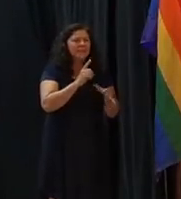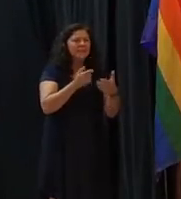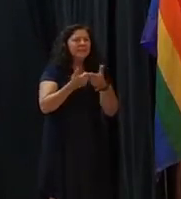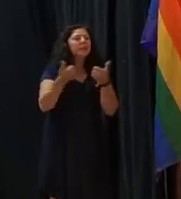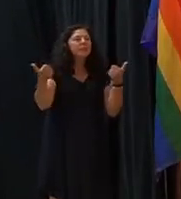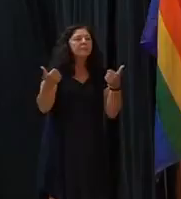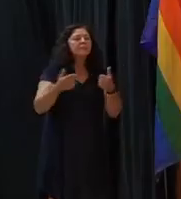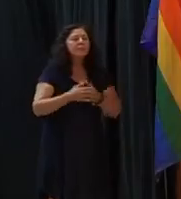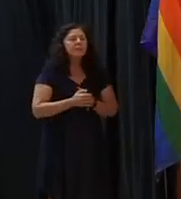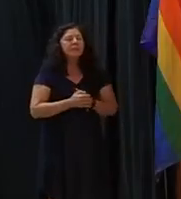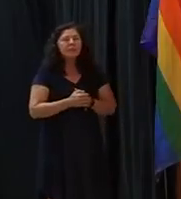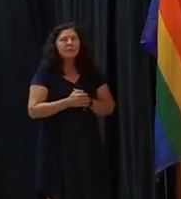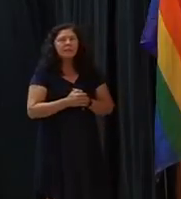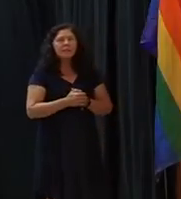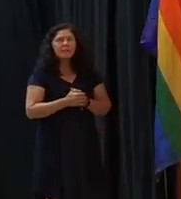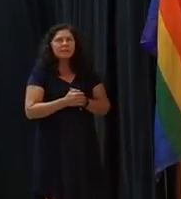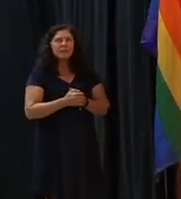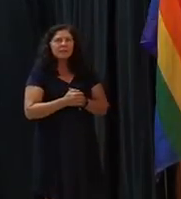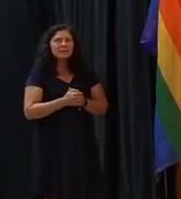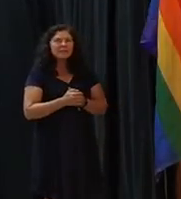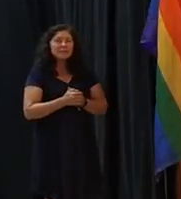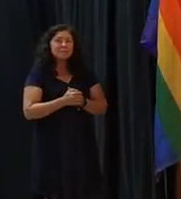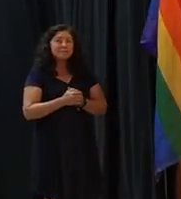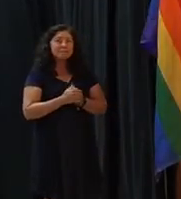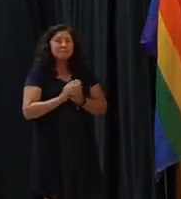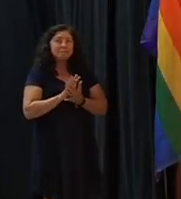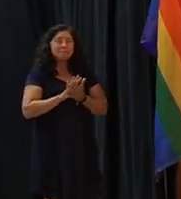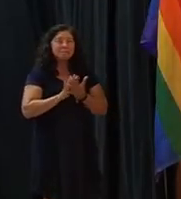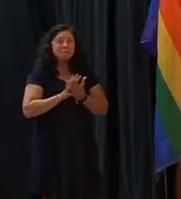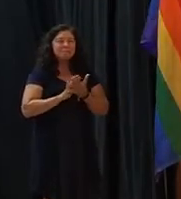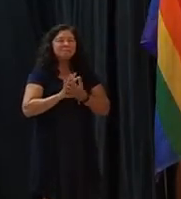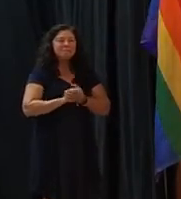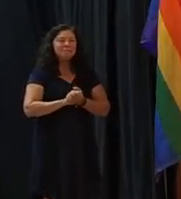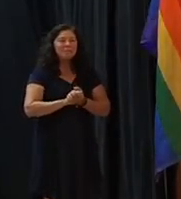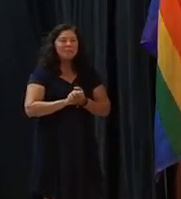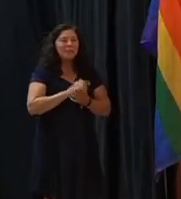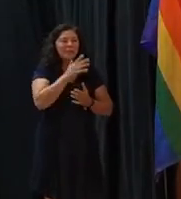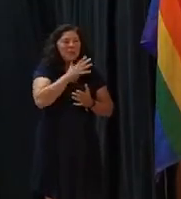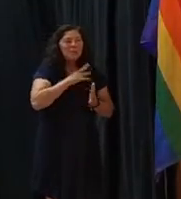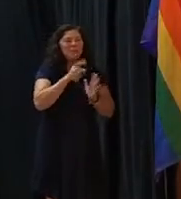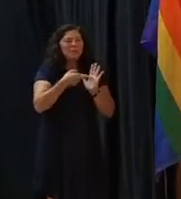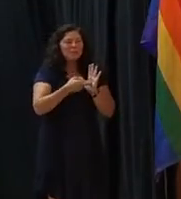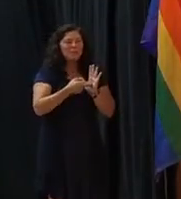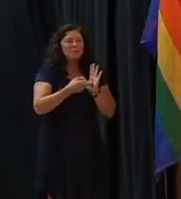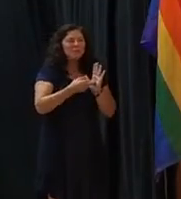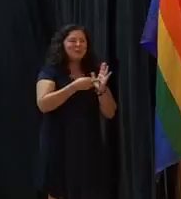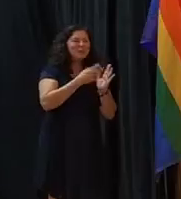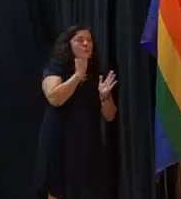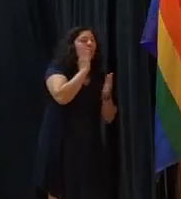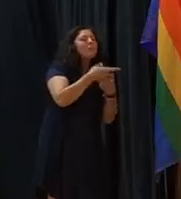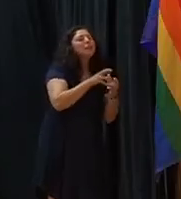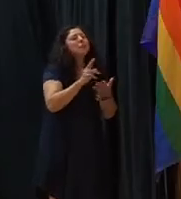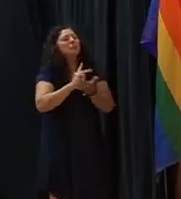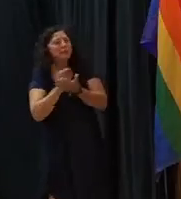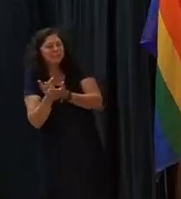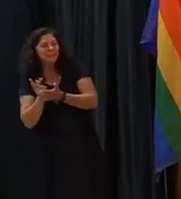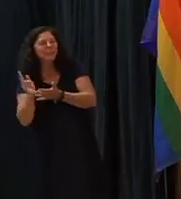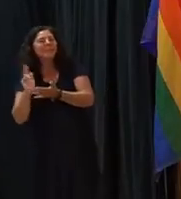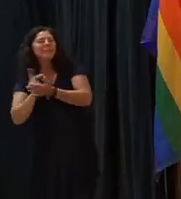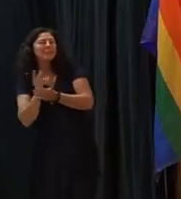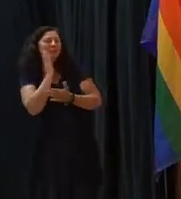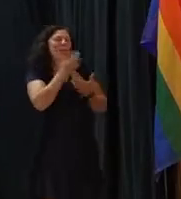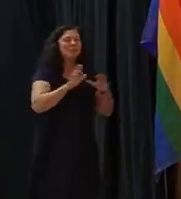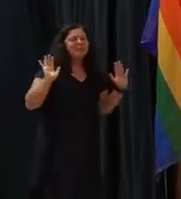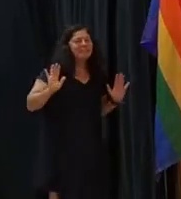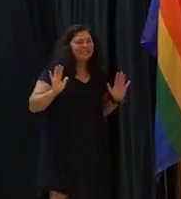her role is from the bedroom to the kitchen and from the kitchen to the bedroom. And in this case, we all refused